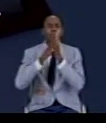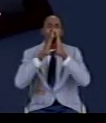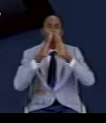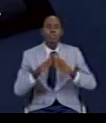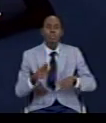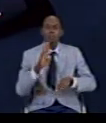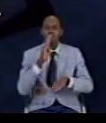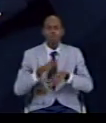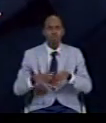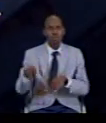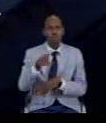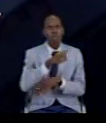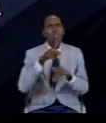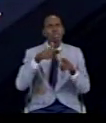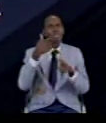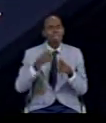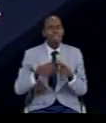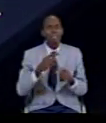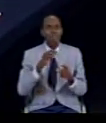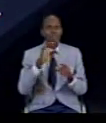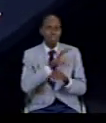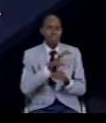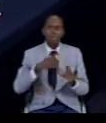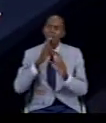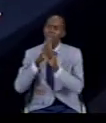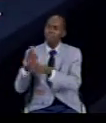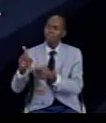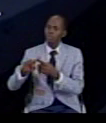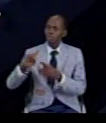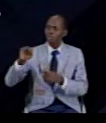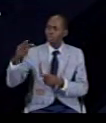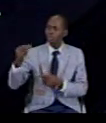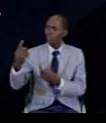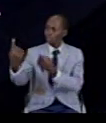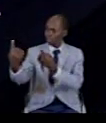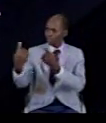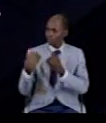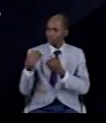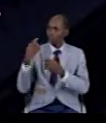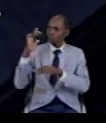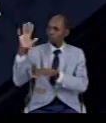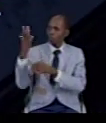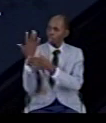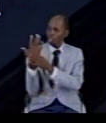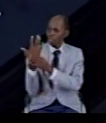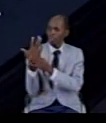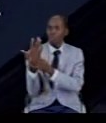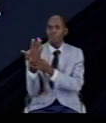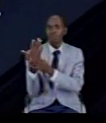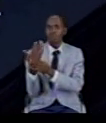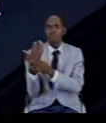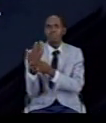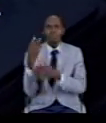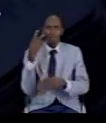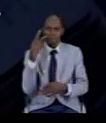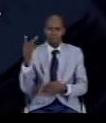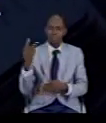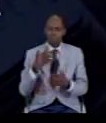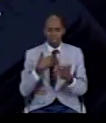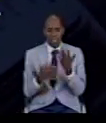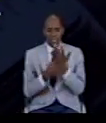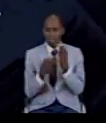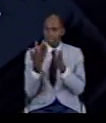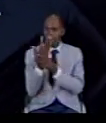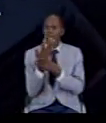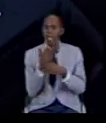you. Then said he to Thomas, Reach hither thy finger, behold my hands, and